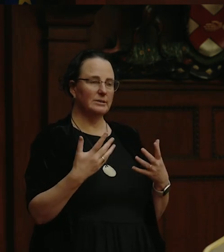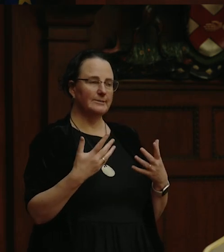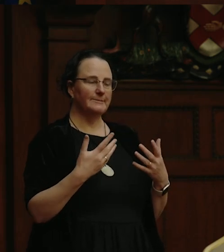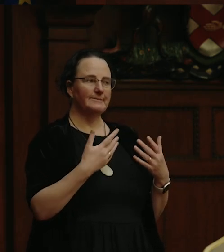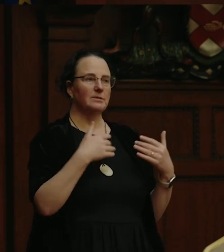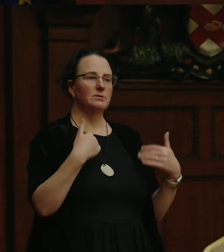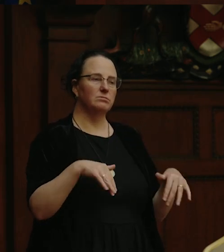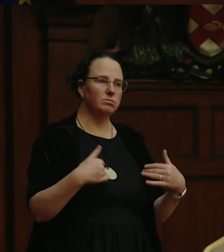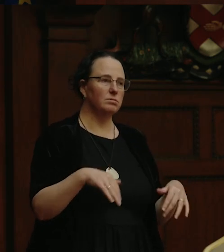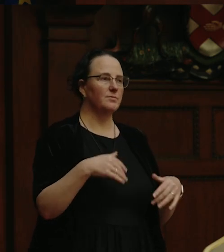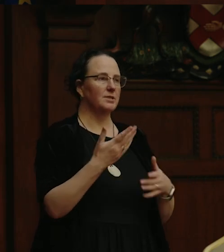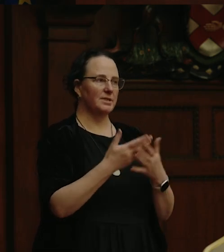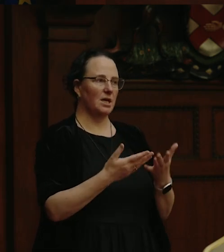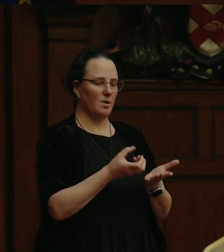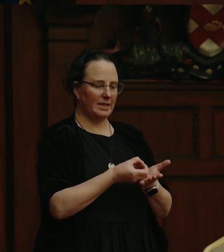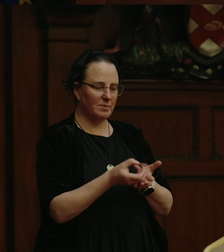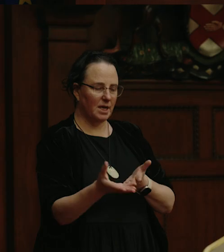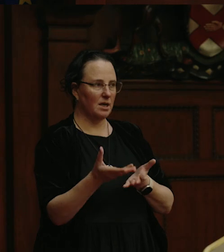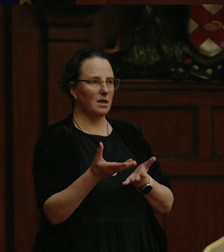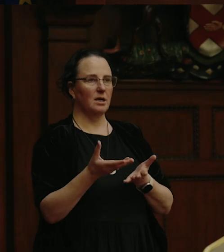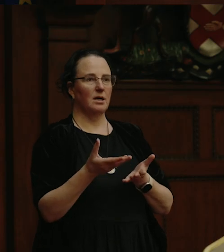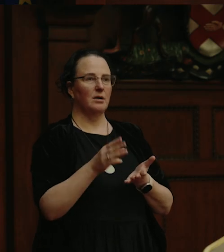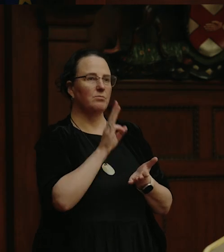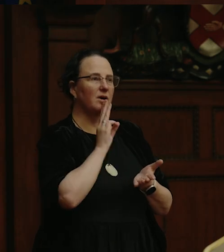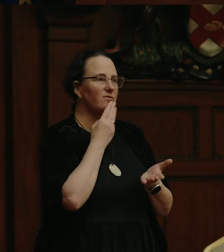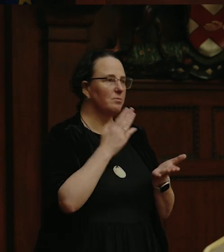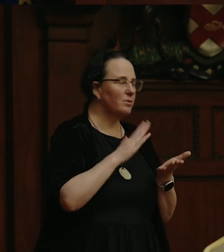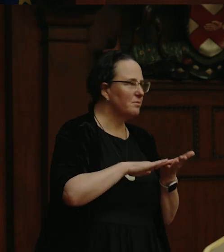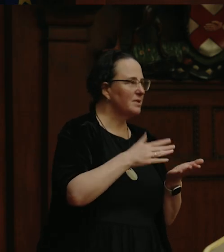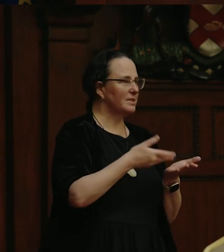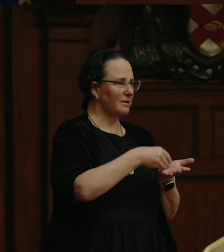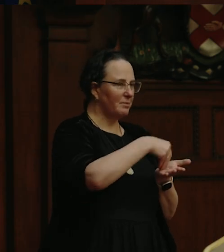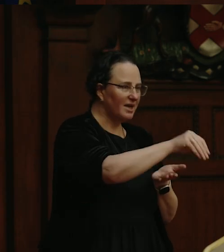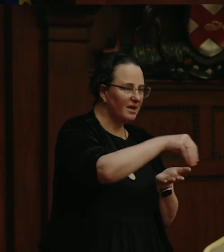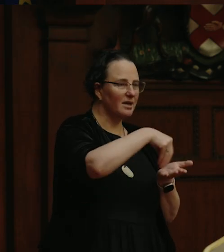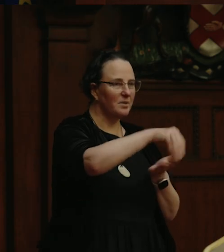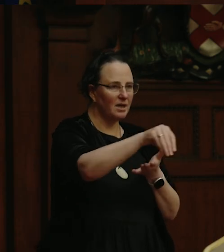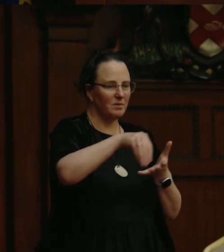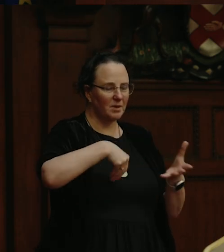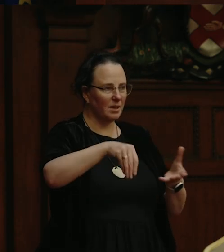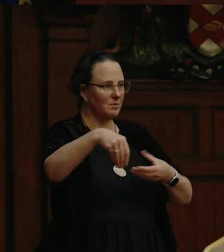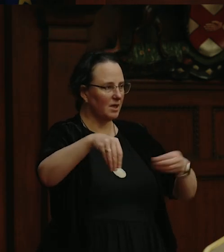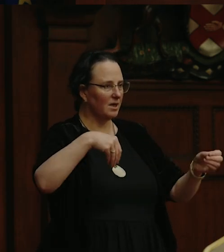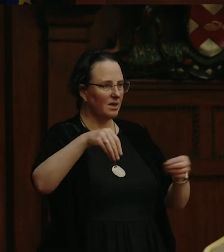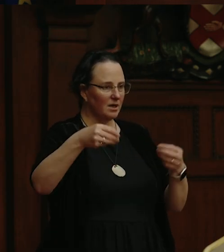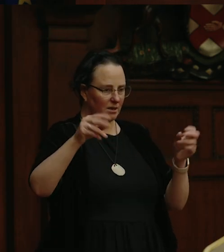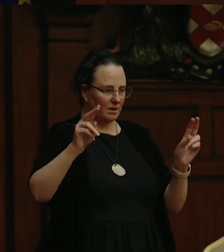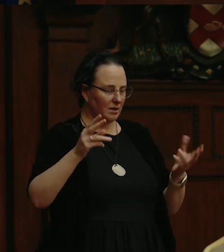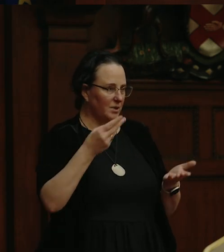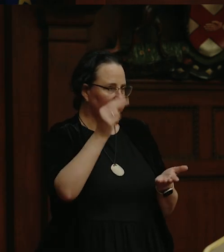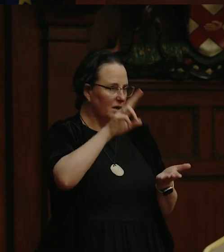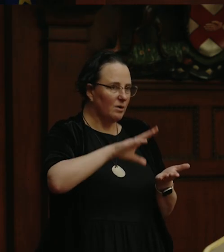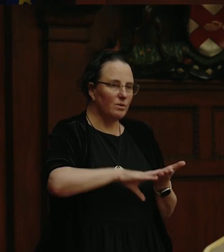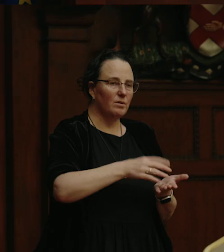people talked about the financial strain of paying for private appointments or buying products that help them function that weren't